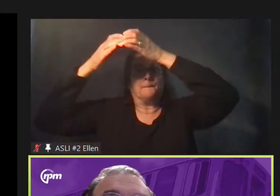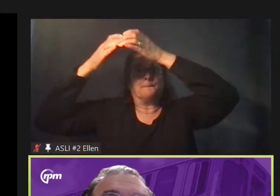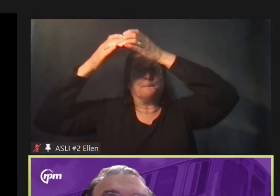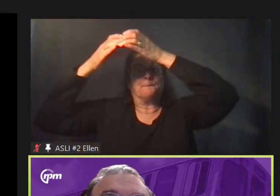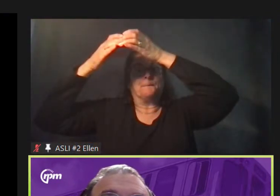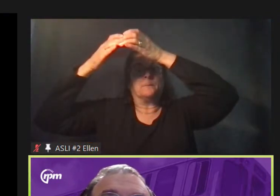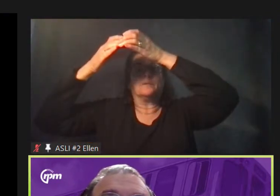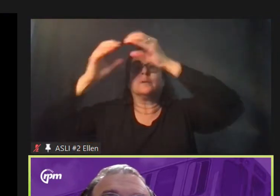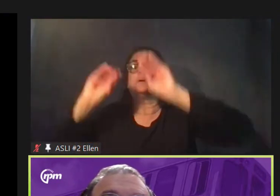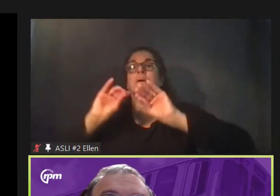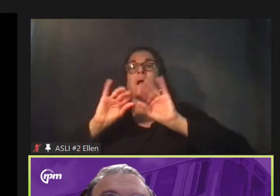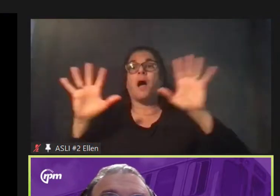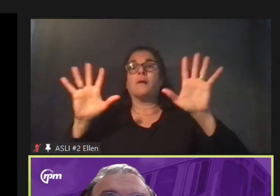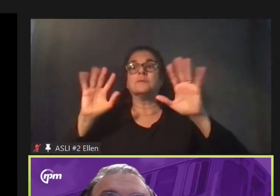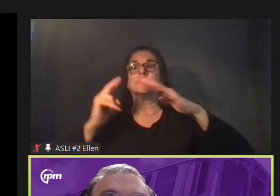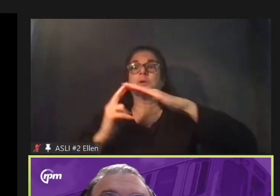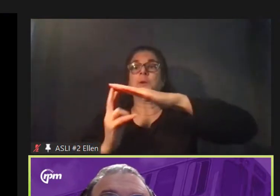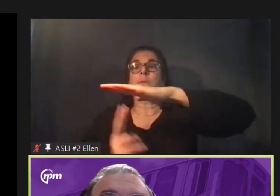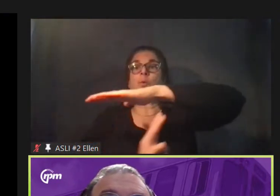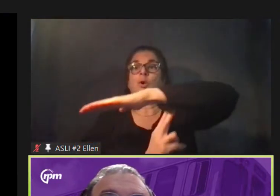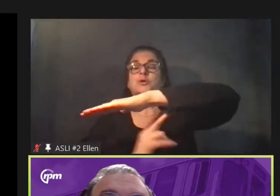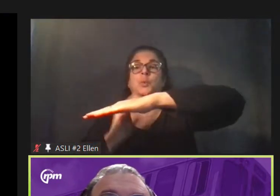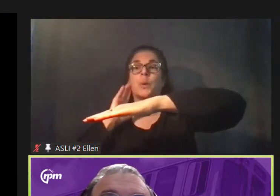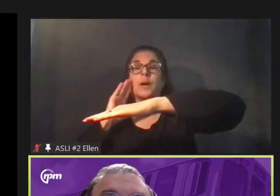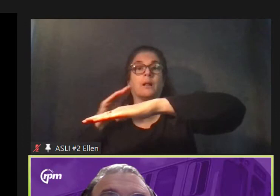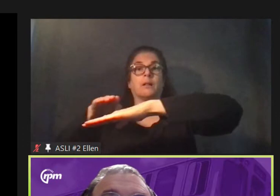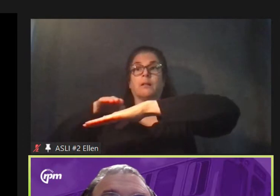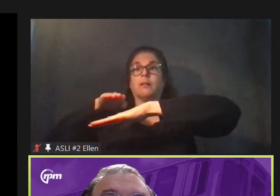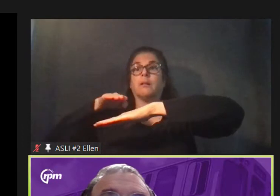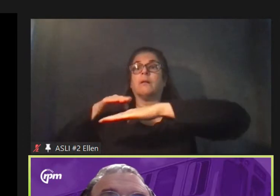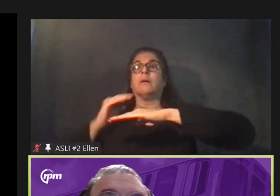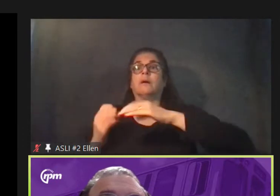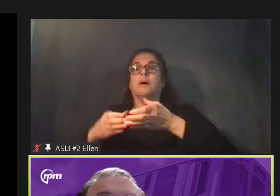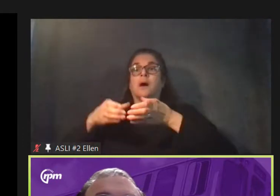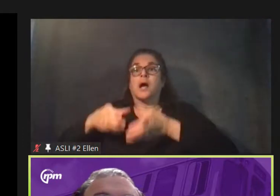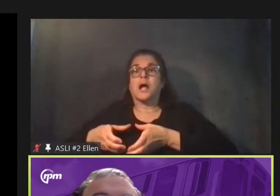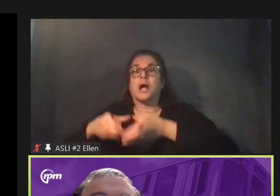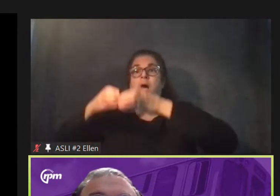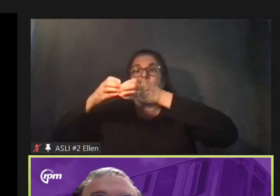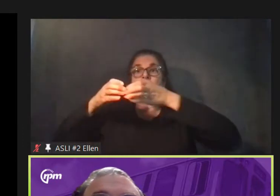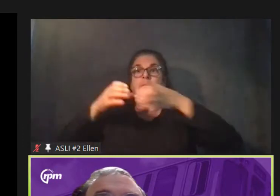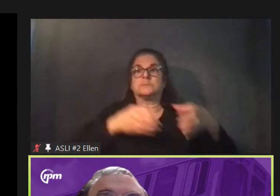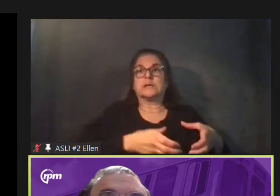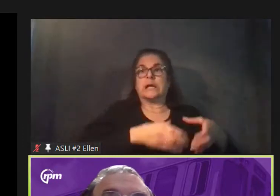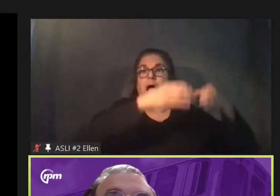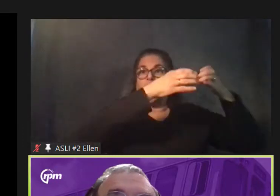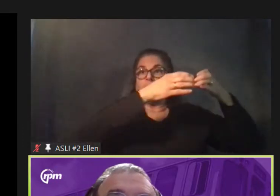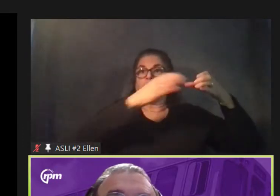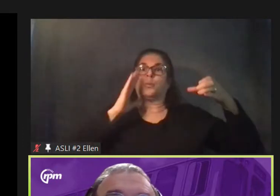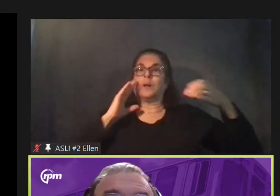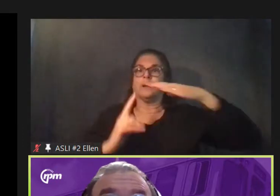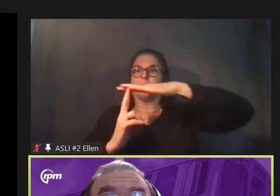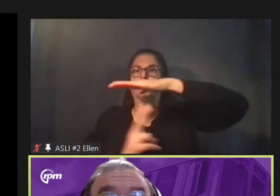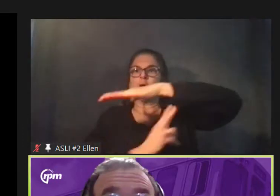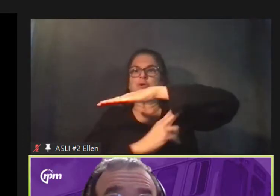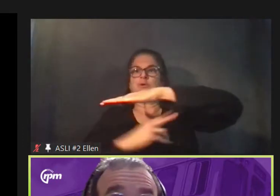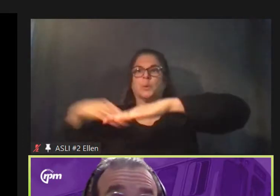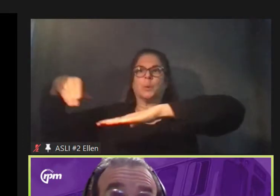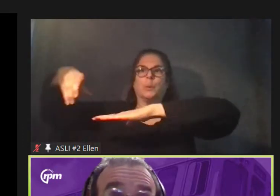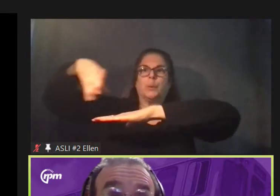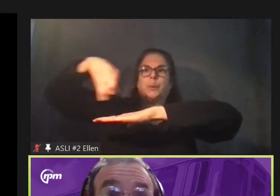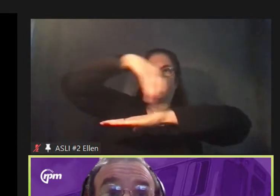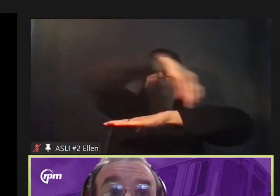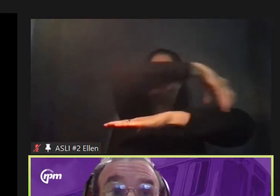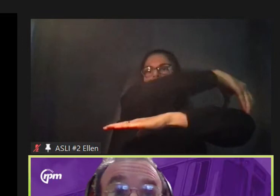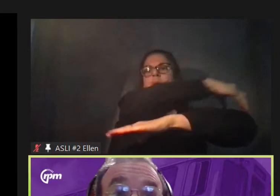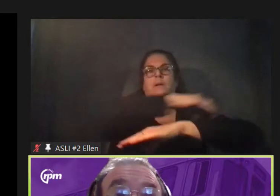bridge will span between these columns. Uniquely, and one of the defining things is our columns are typically